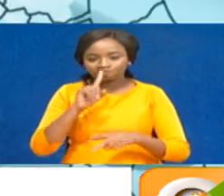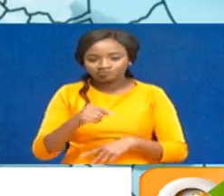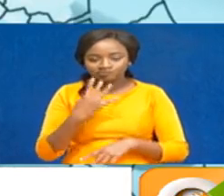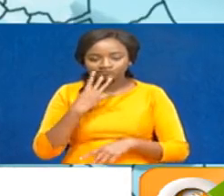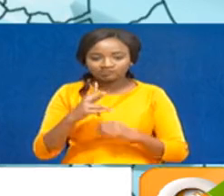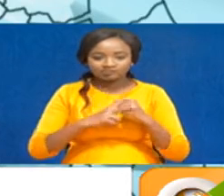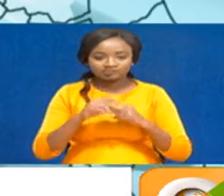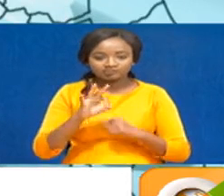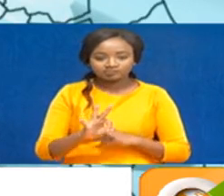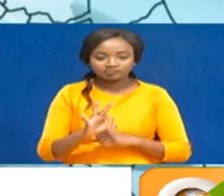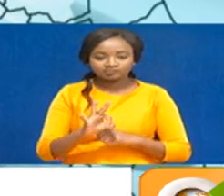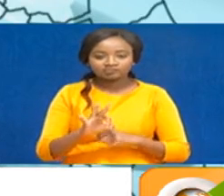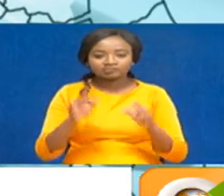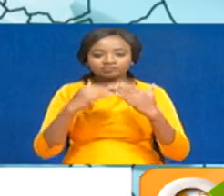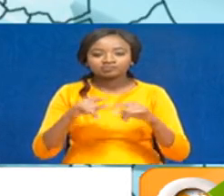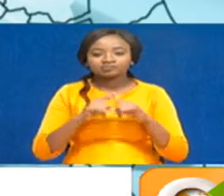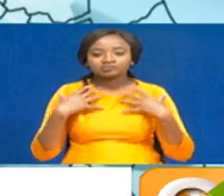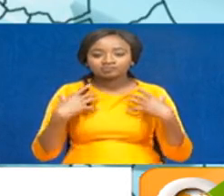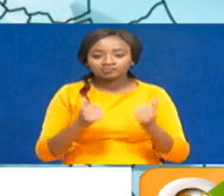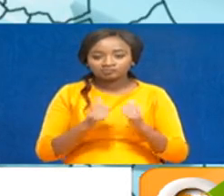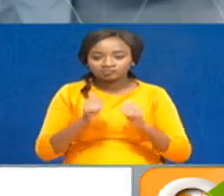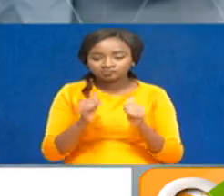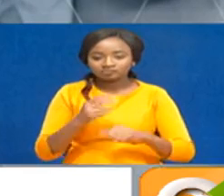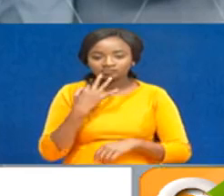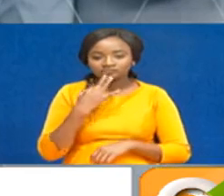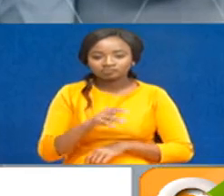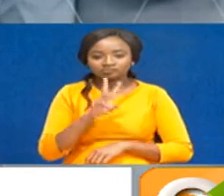322,473, while total recoveries are now at